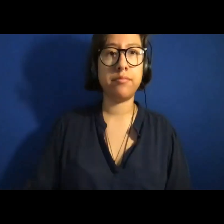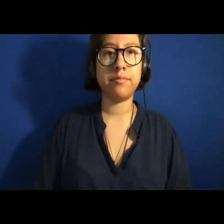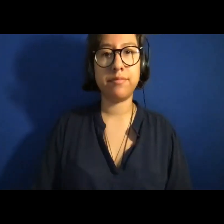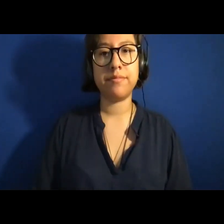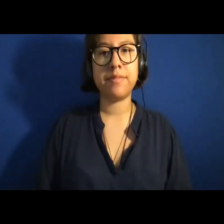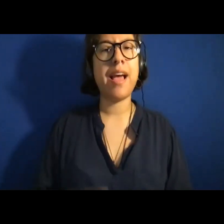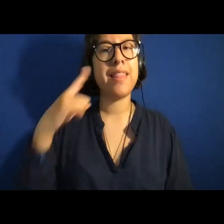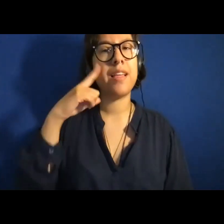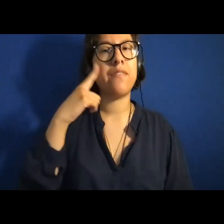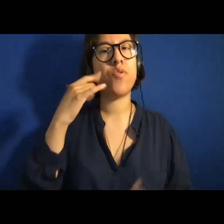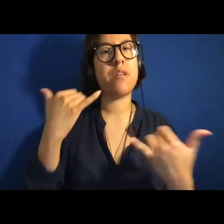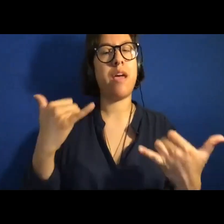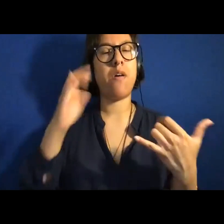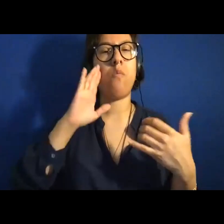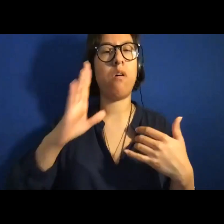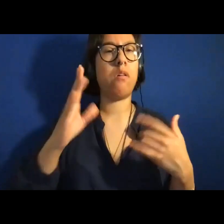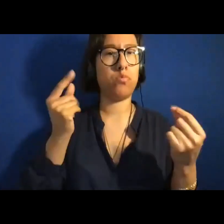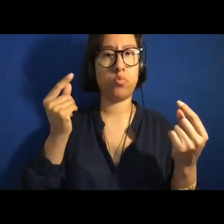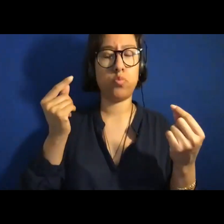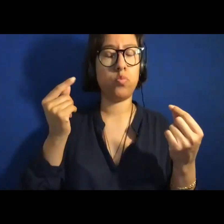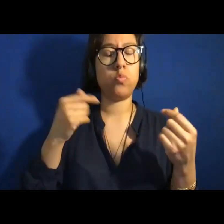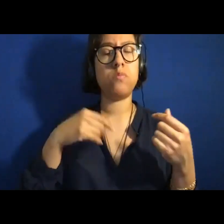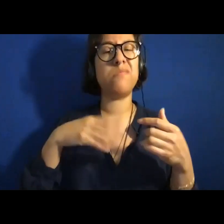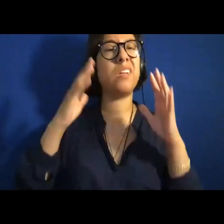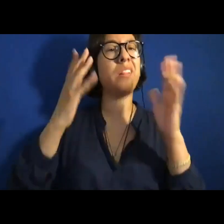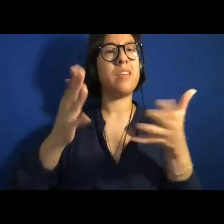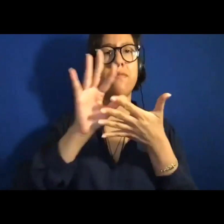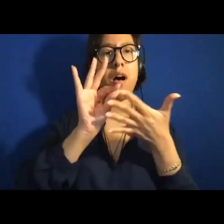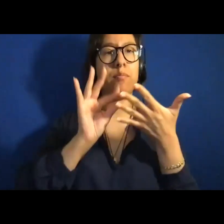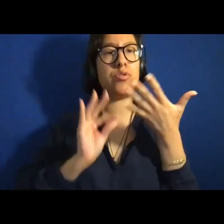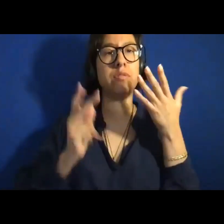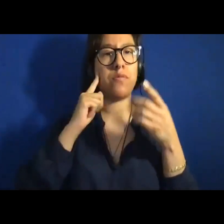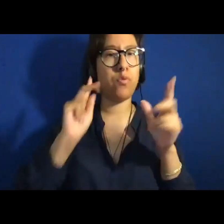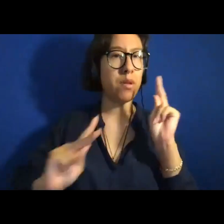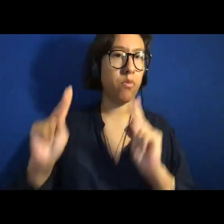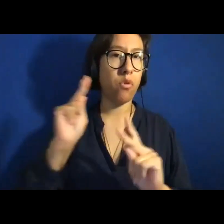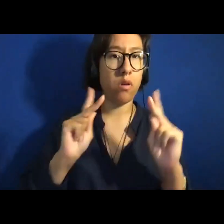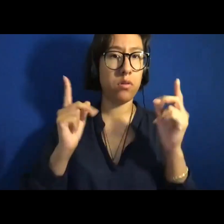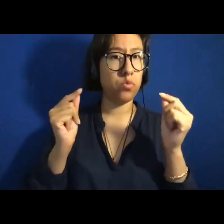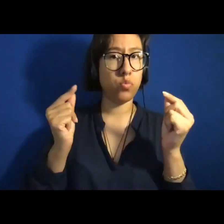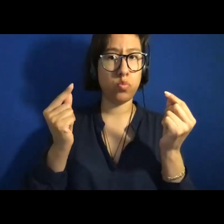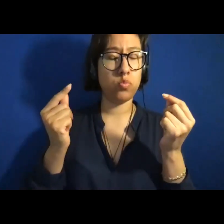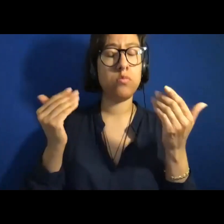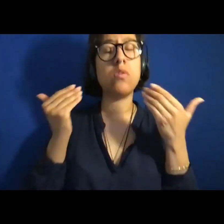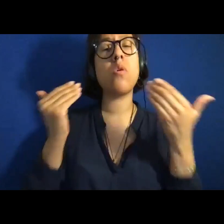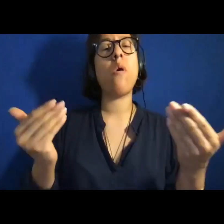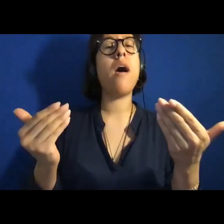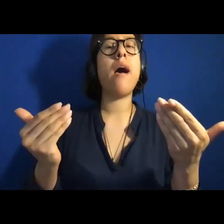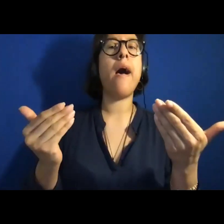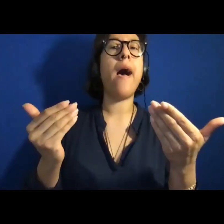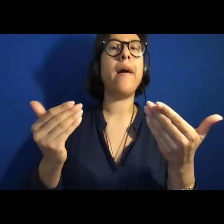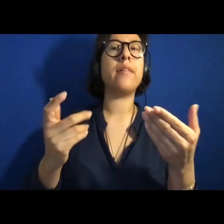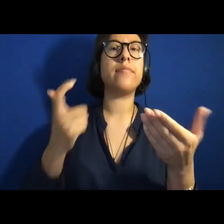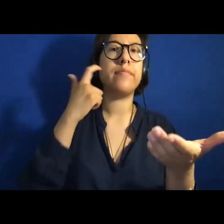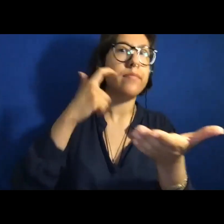I think for now we're gonna leave options for folks to go ahead and pick the ASL